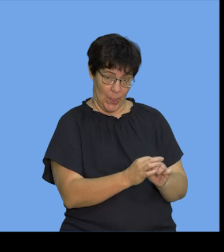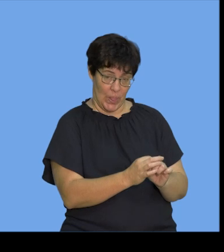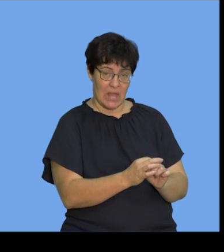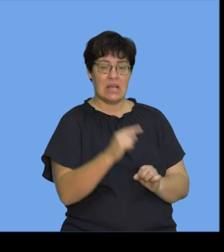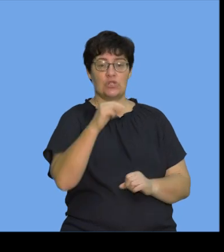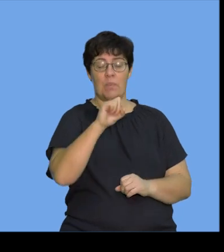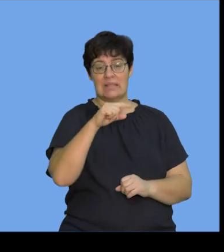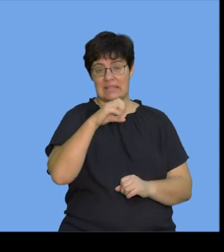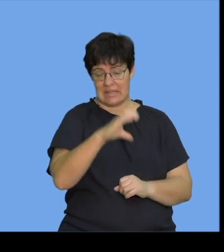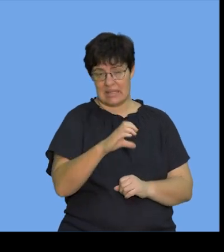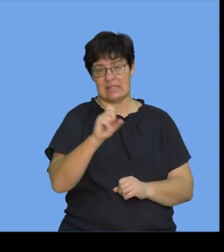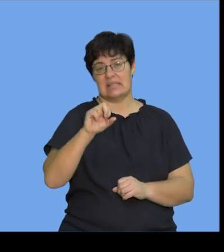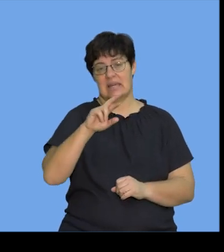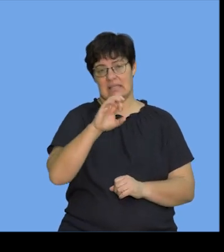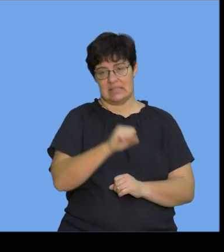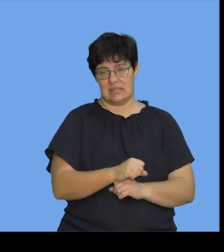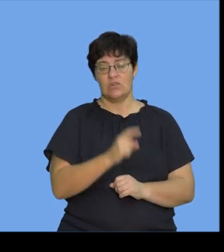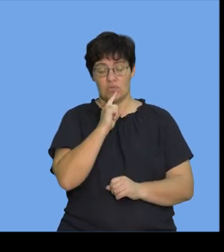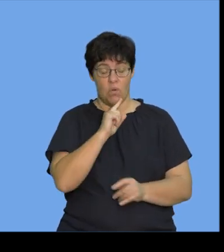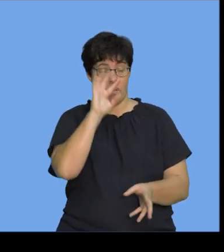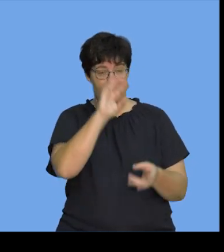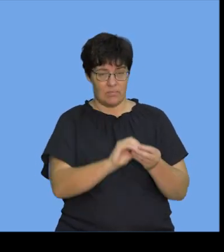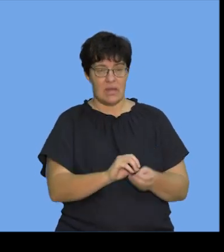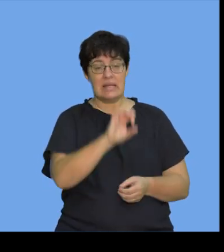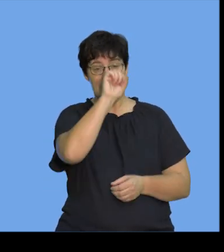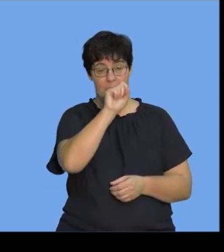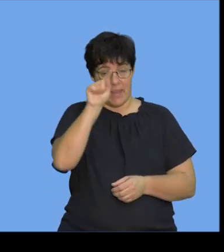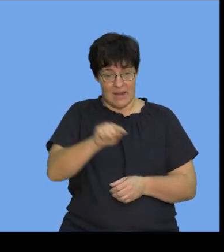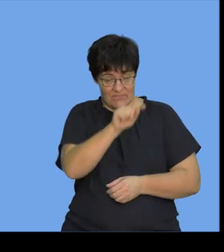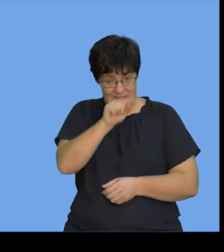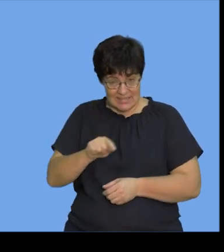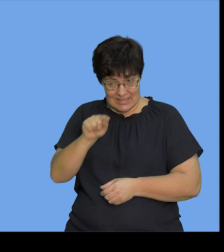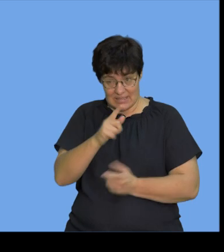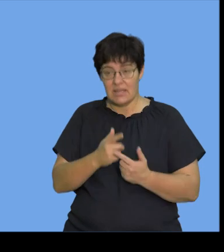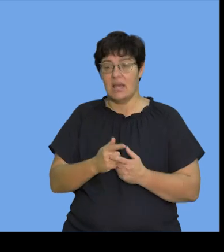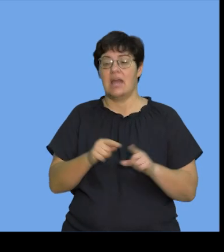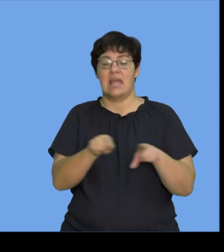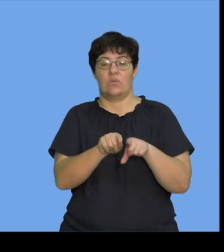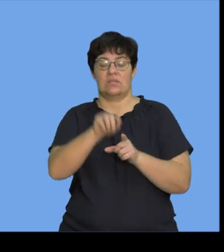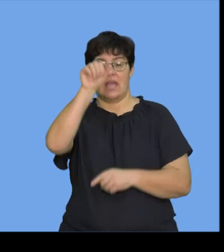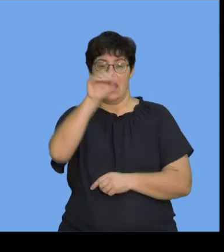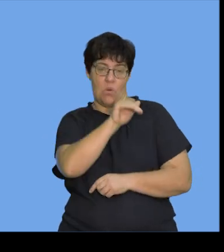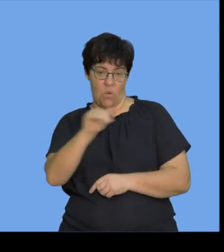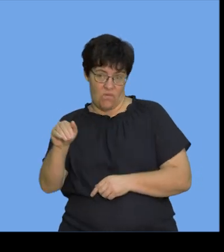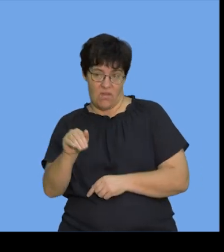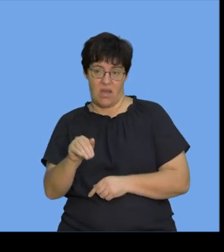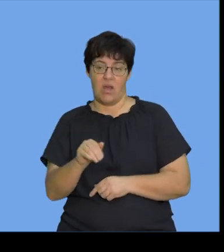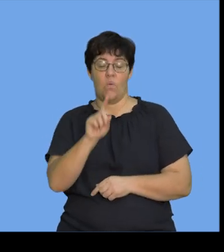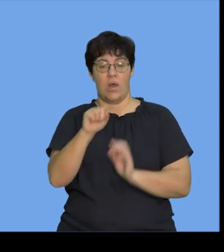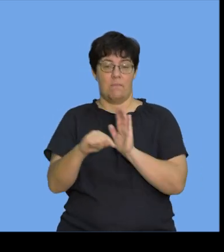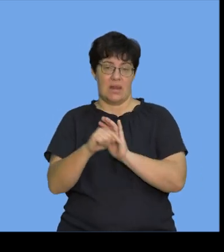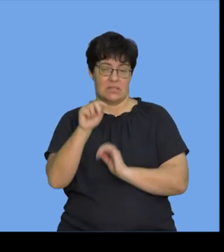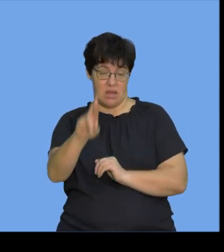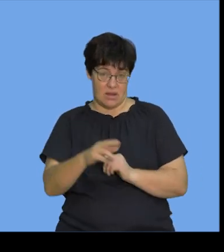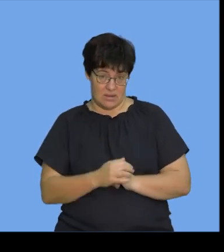can use the formula sum to infinity is equal to a over 1 minus r. So